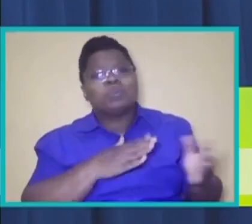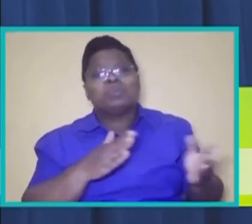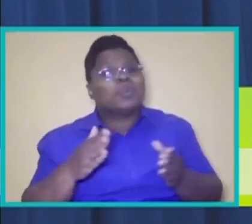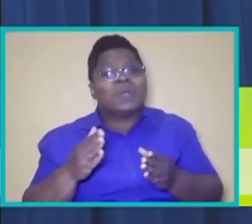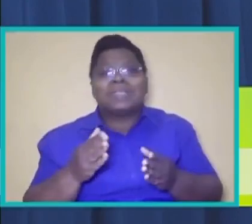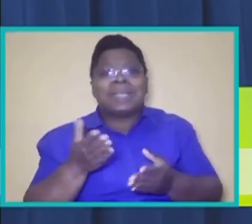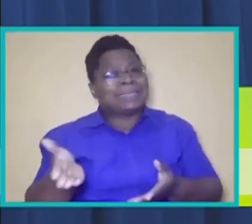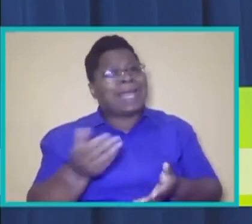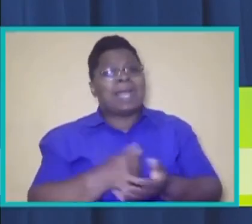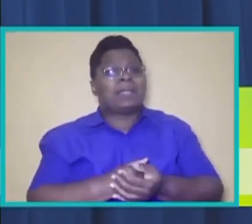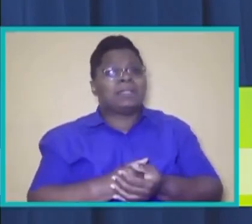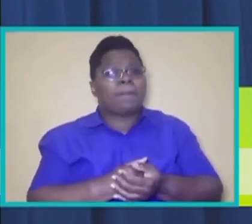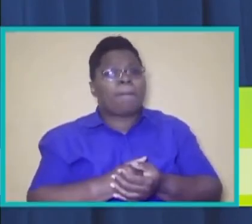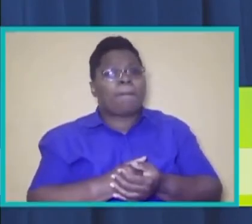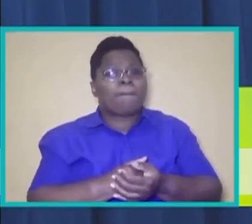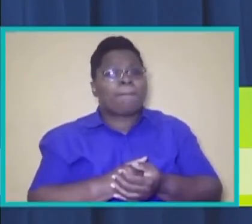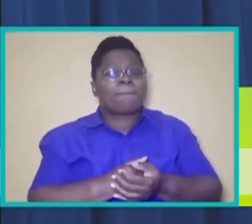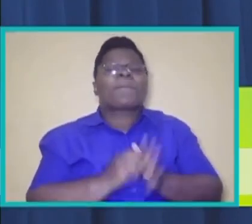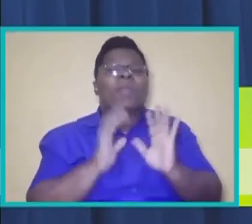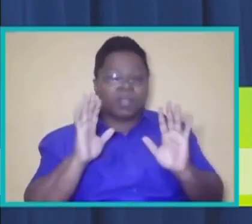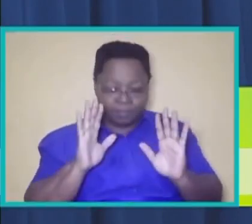bit.